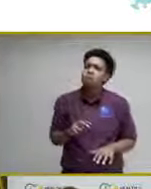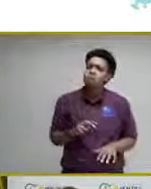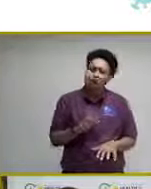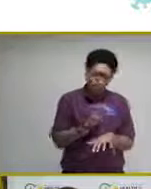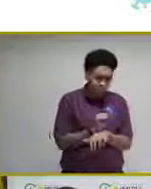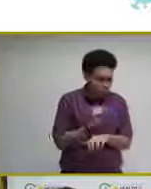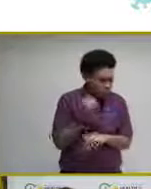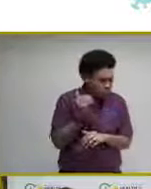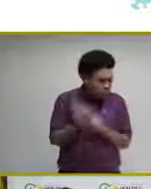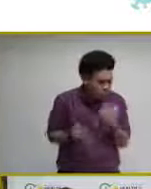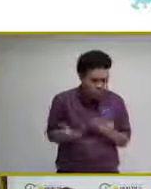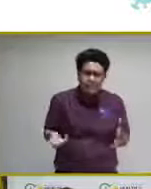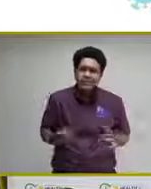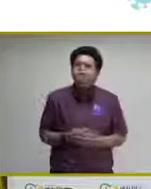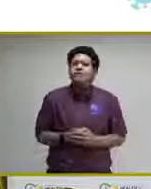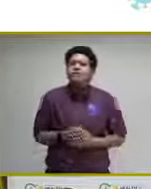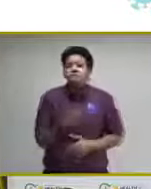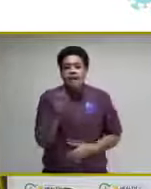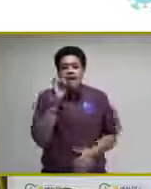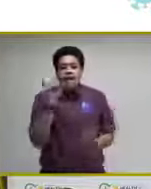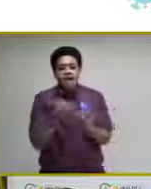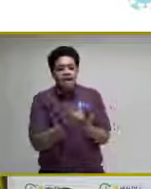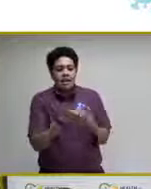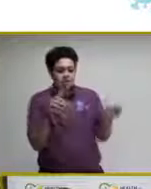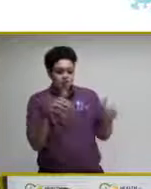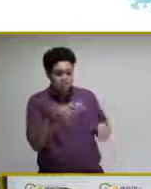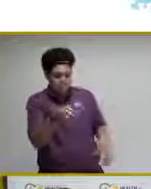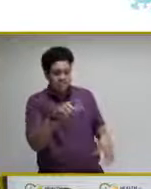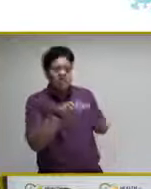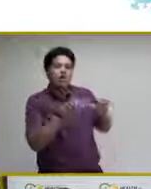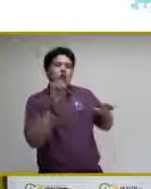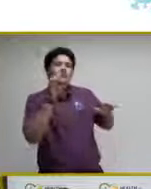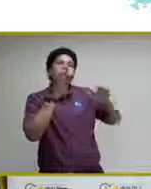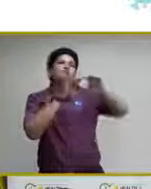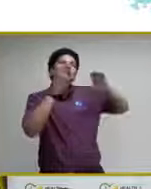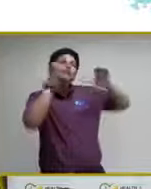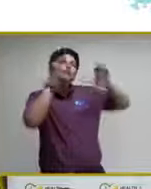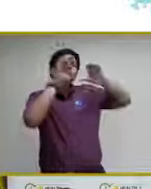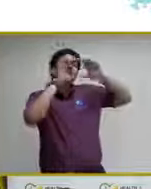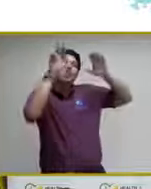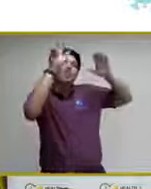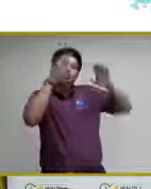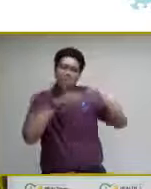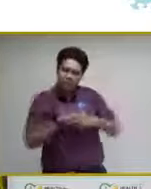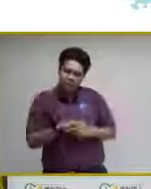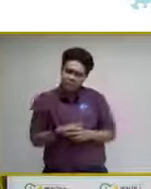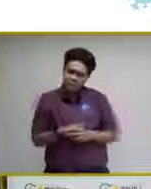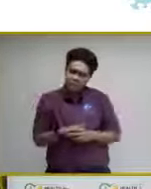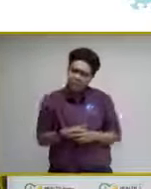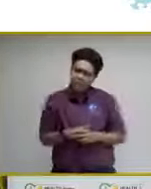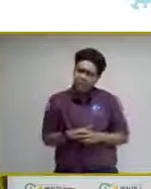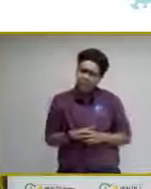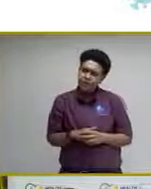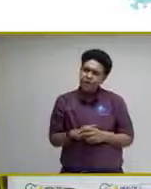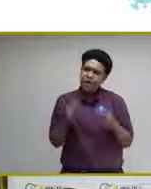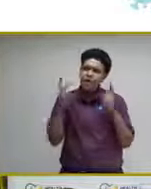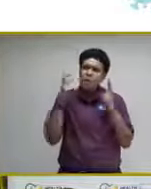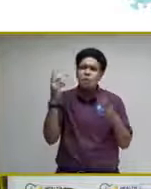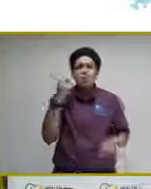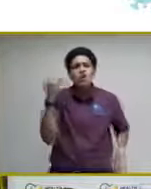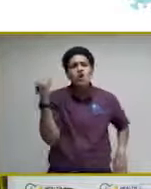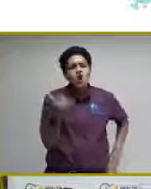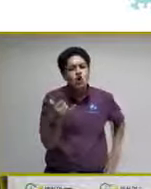So once you are identified in a group, phase 1, phase 2, phase 3, a public call will be made.